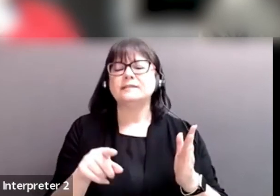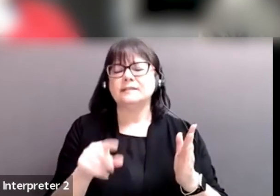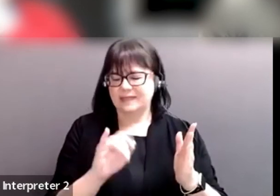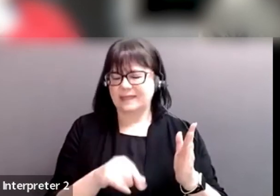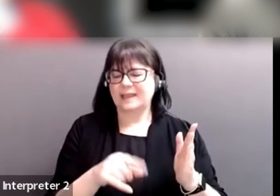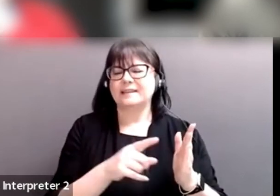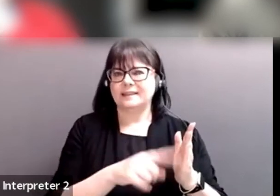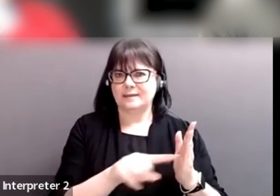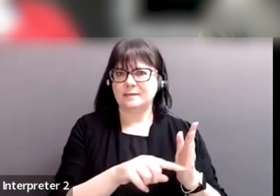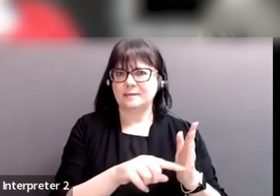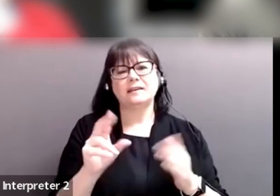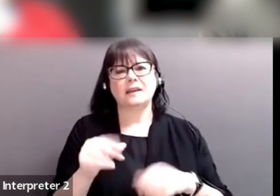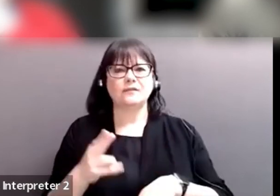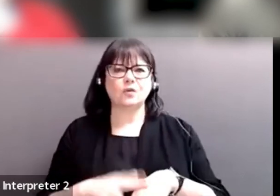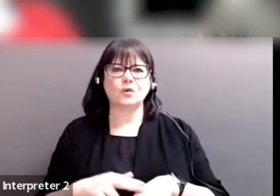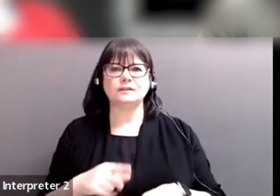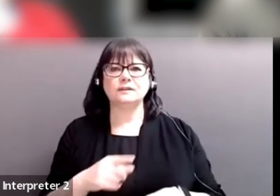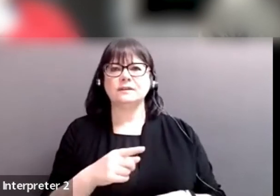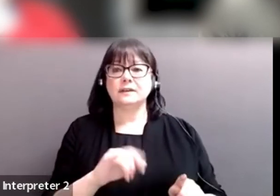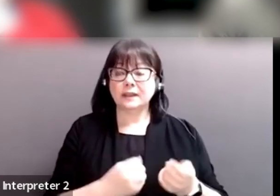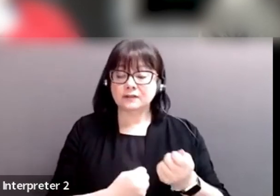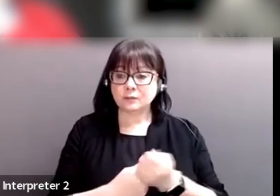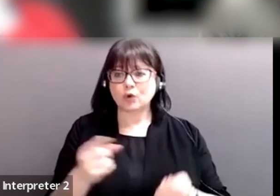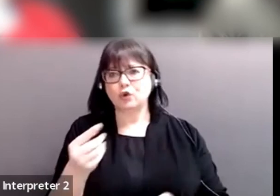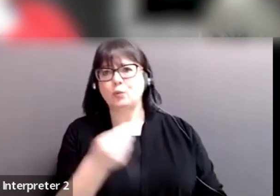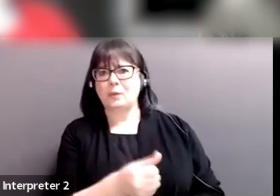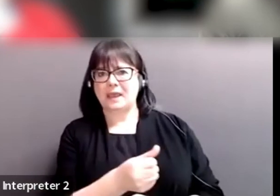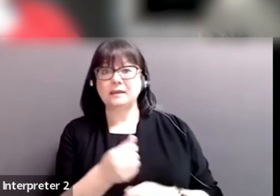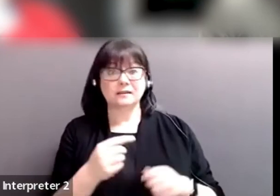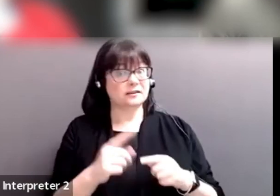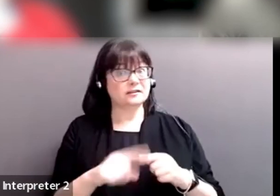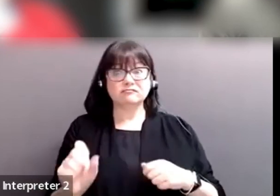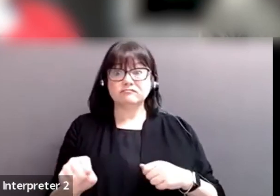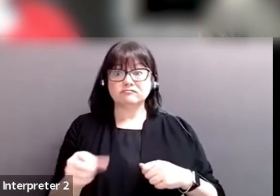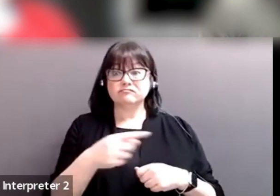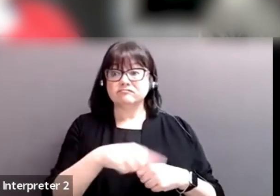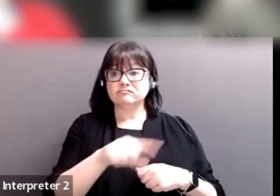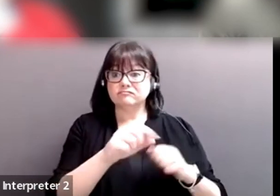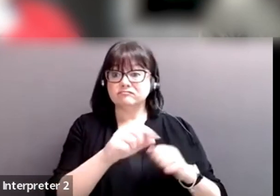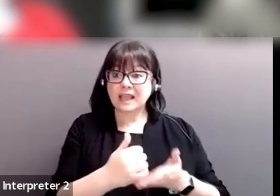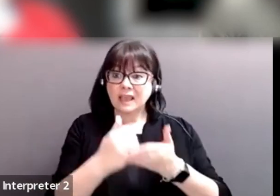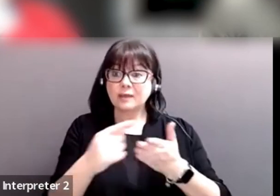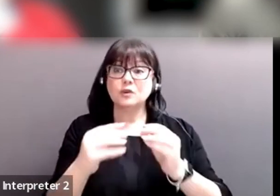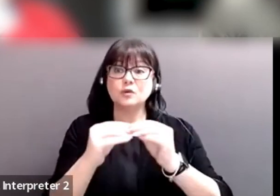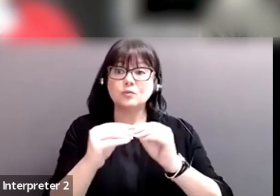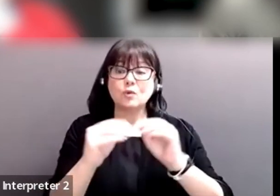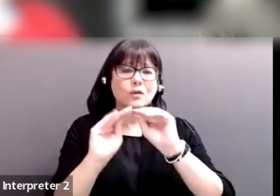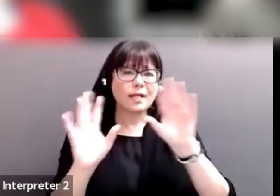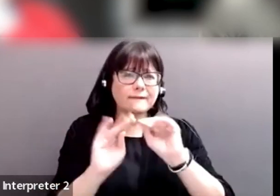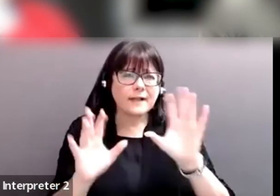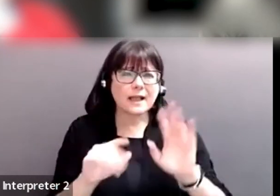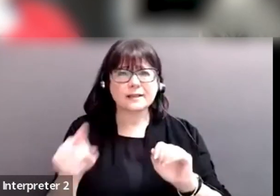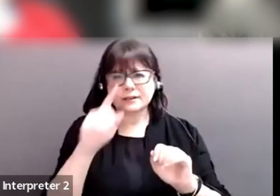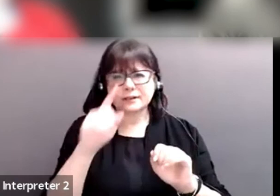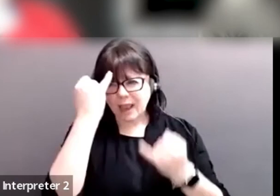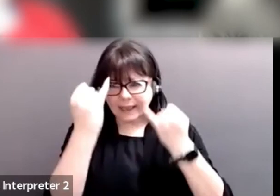fees to the grant writer for the application support. But that is totally what they're there to help with, to help you flesh out your project proposals